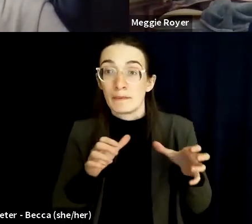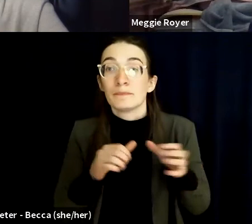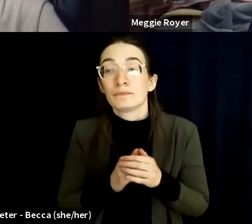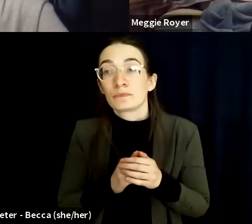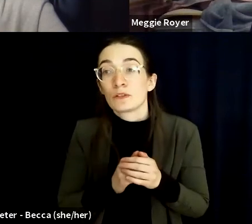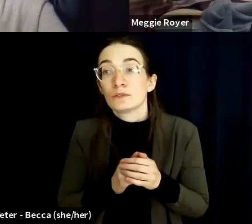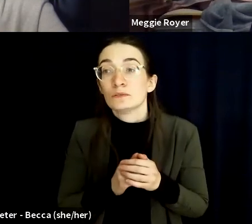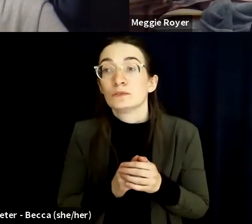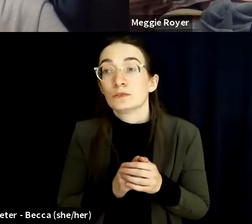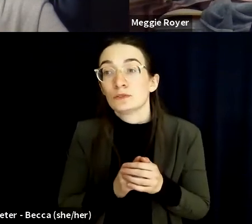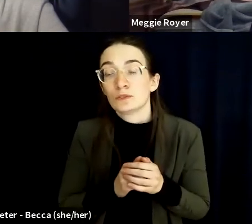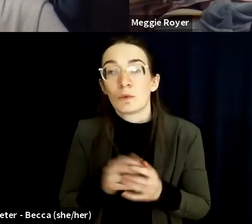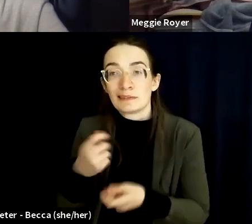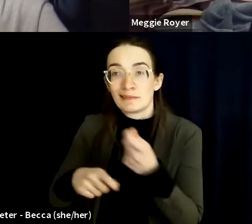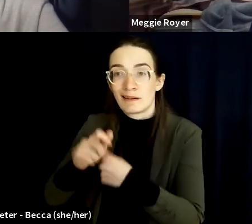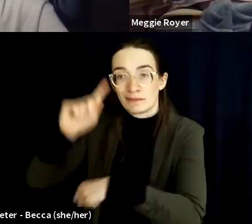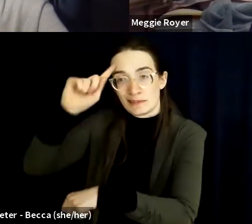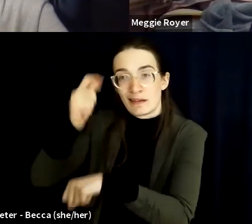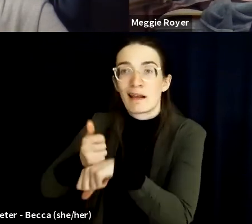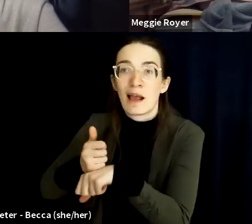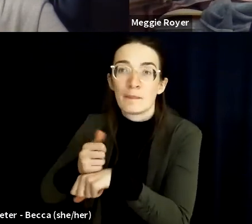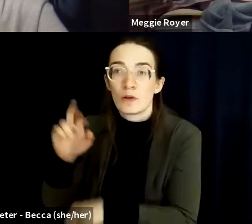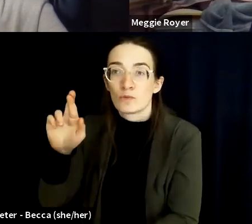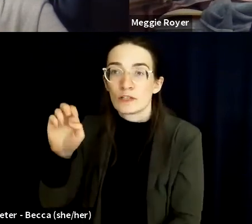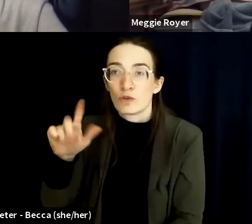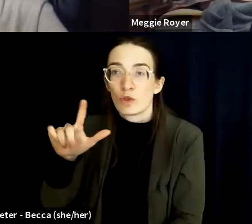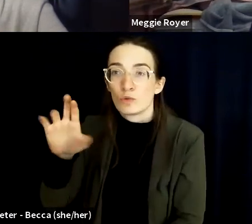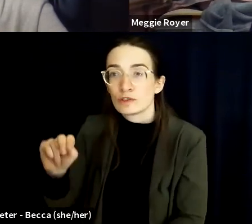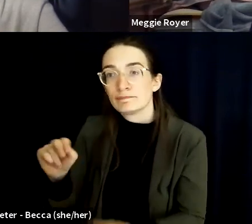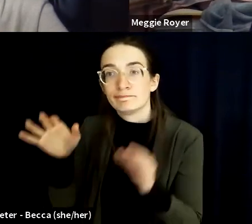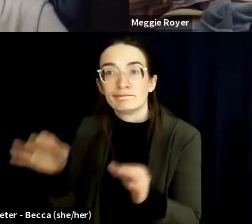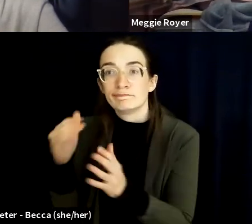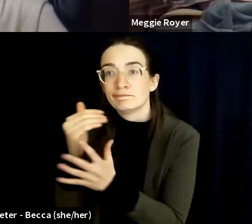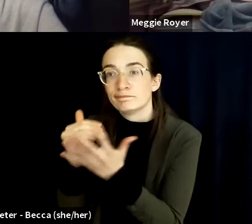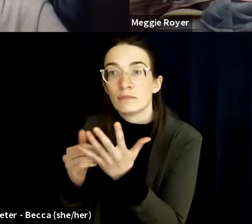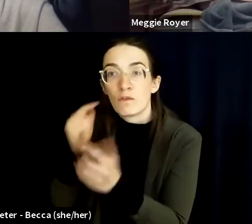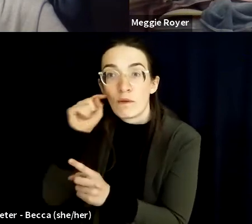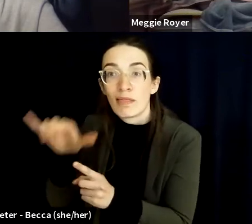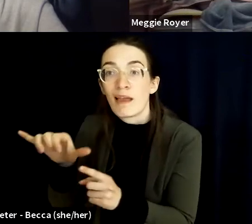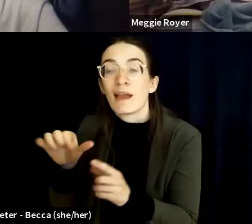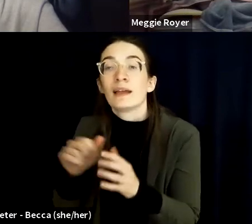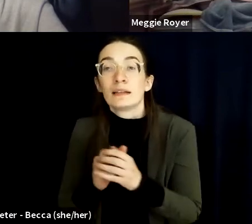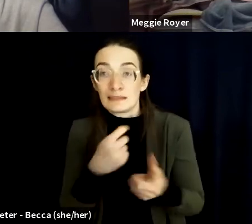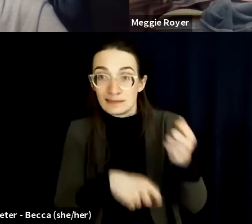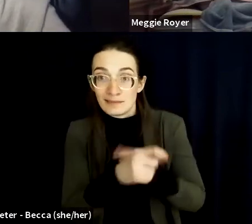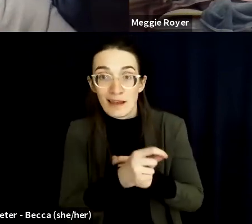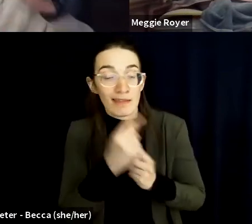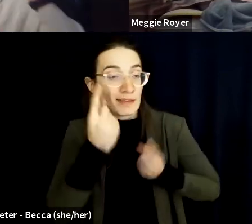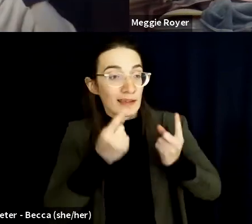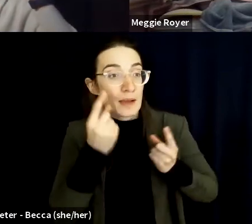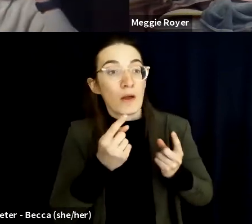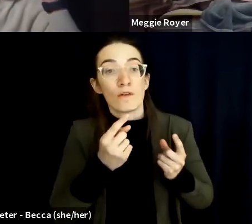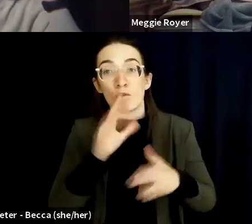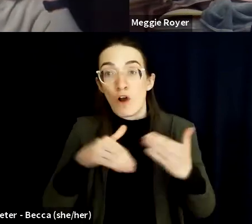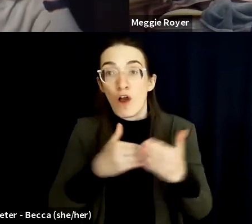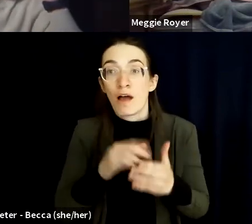of setting um, resolutions for the physical aspect of your life, thinking about intentions for all dimensions